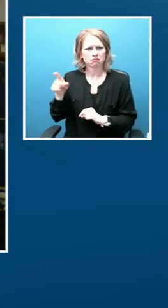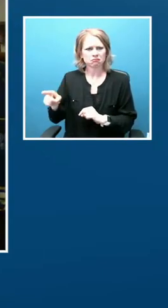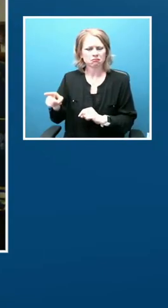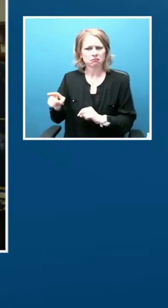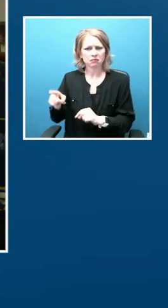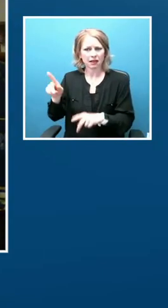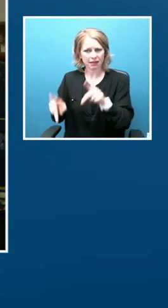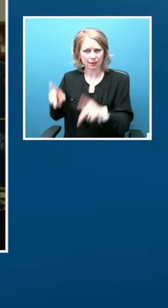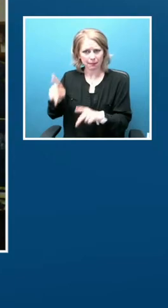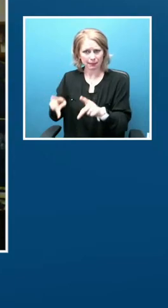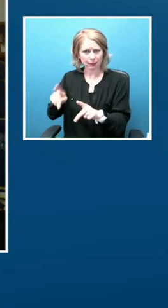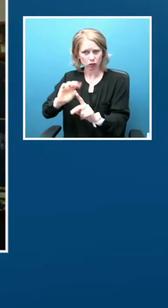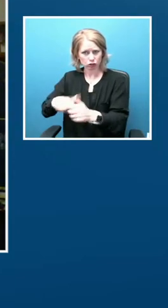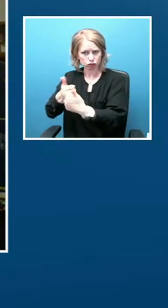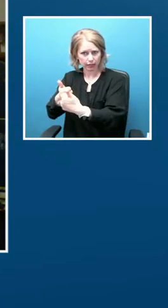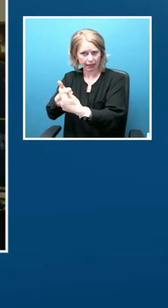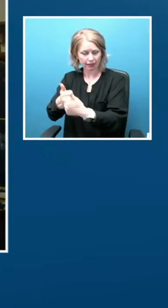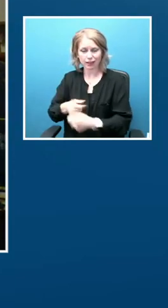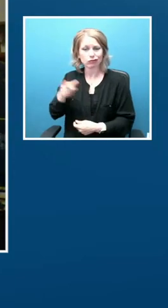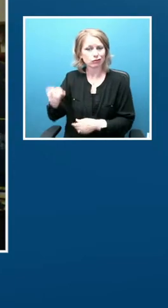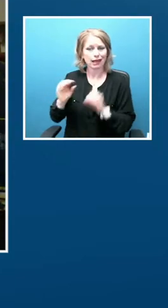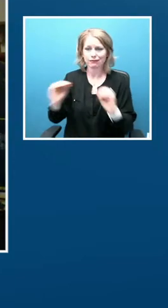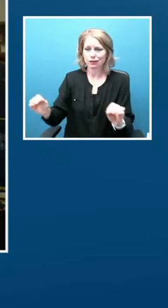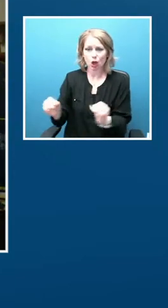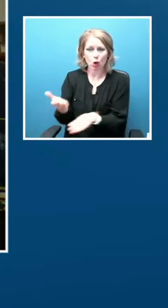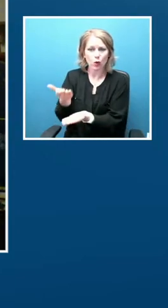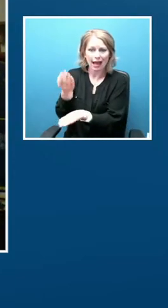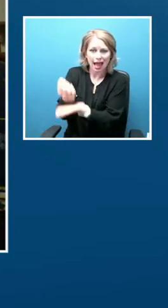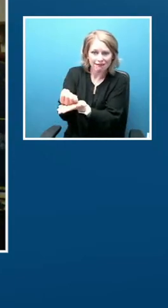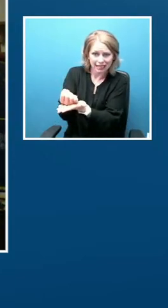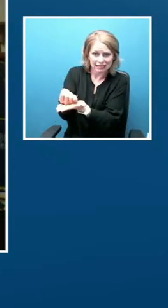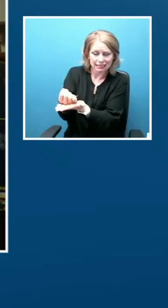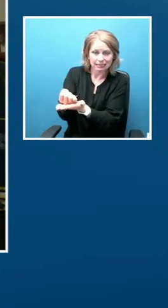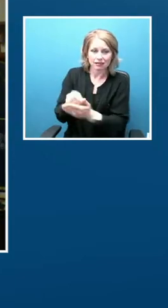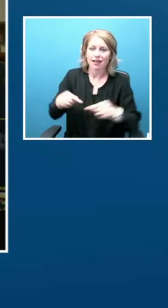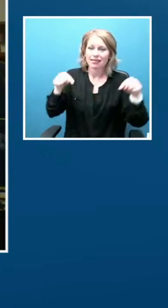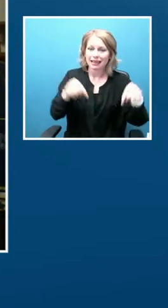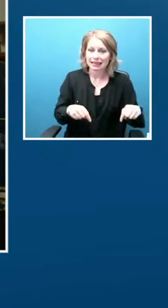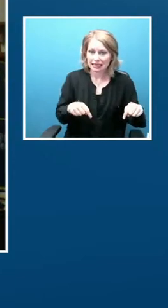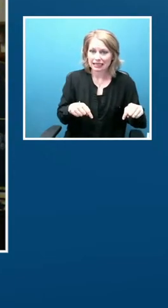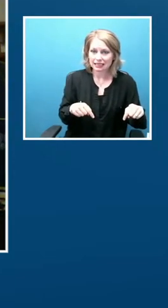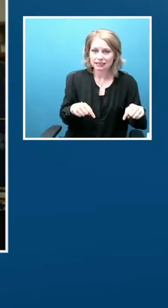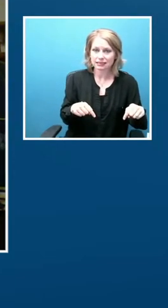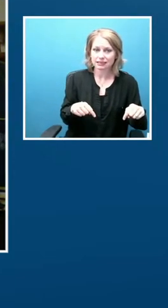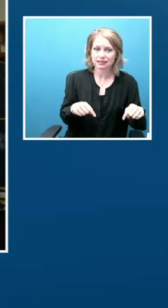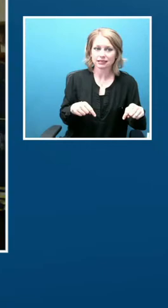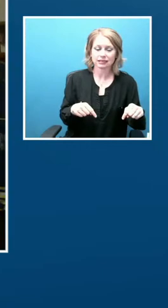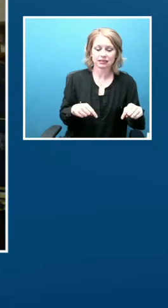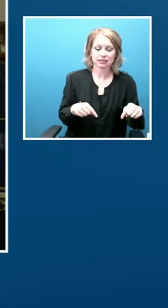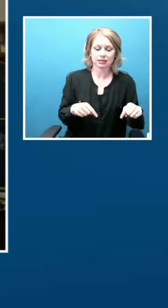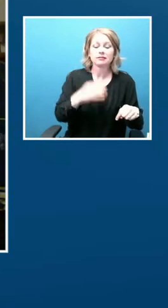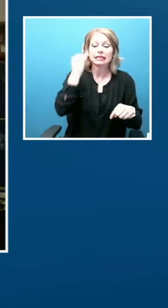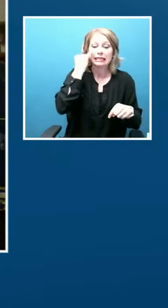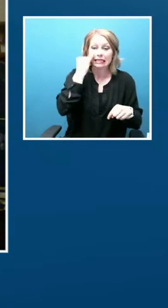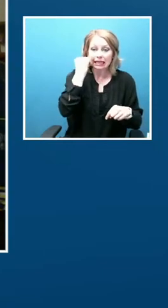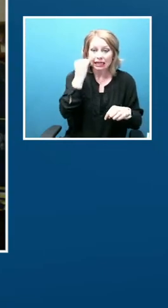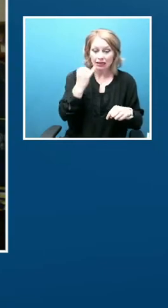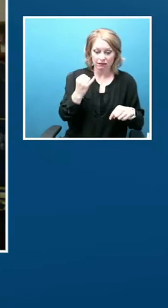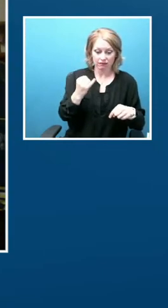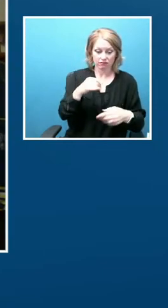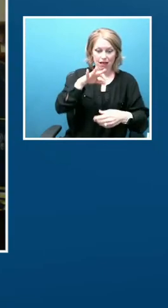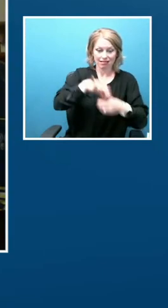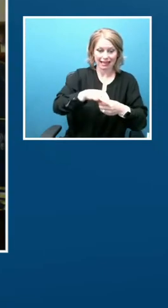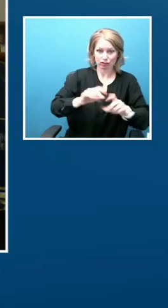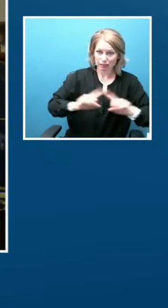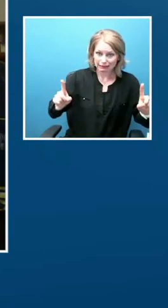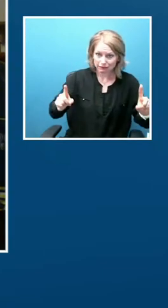present evidence that had any aspect that this election been different, the four of us would not have been elected. No one ran against